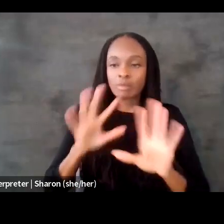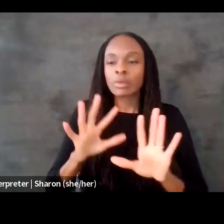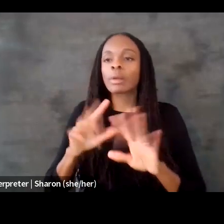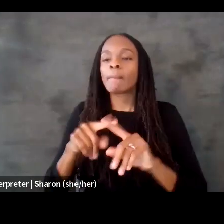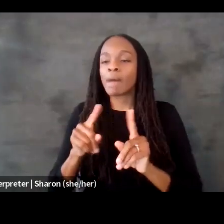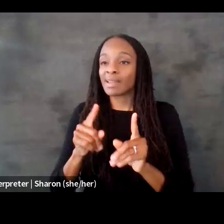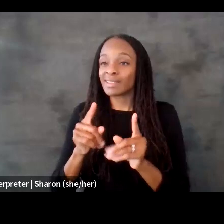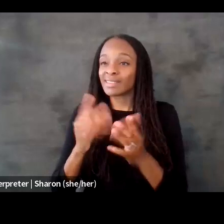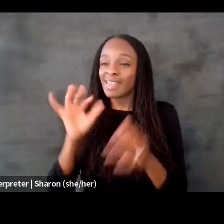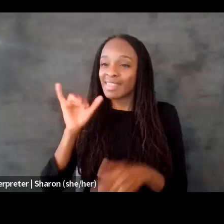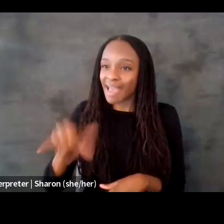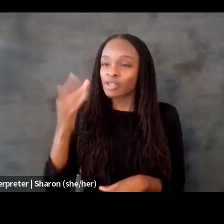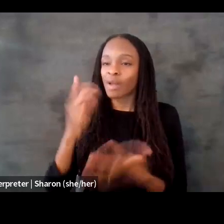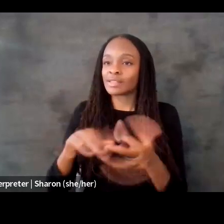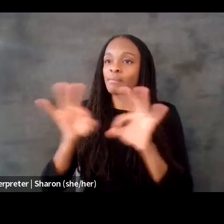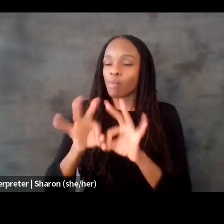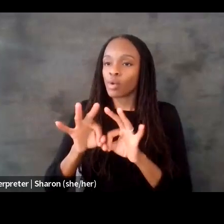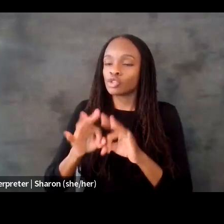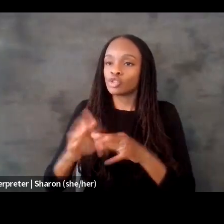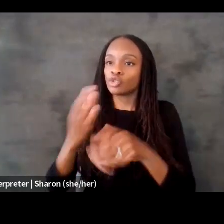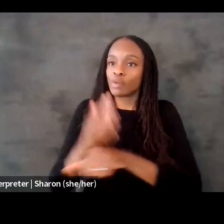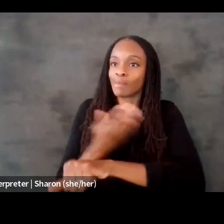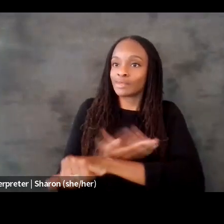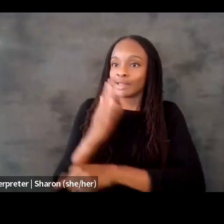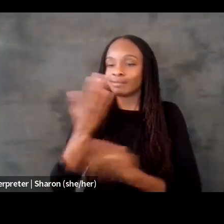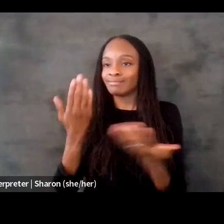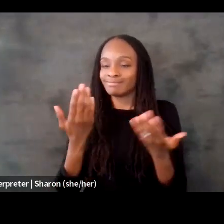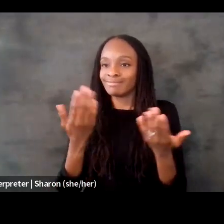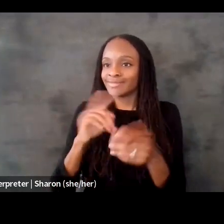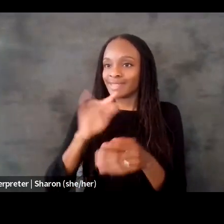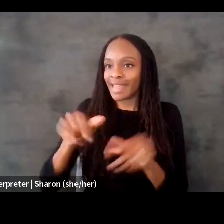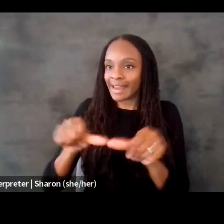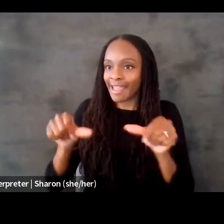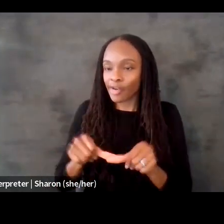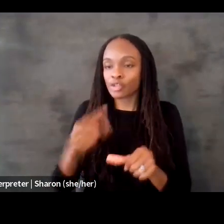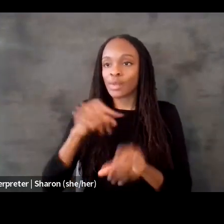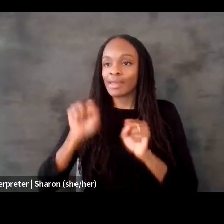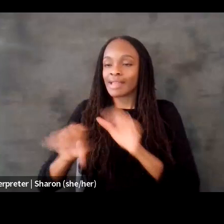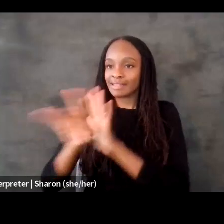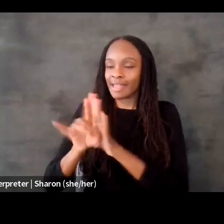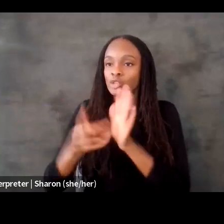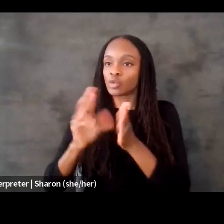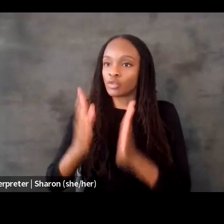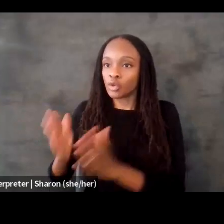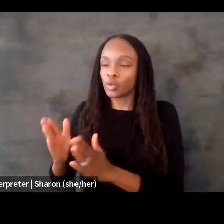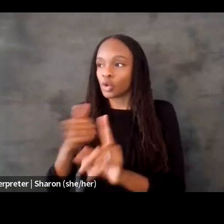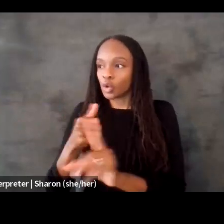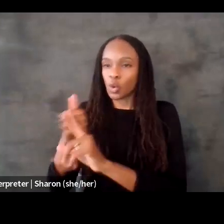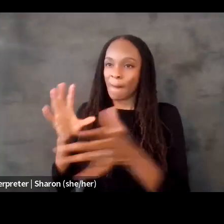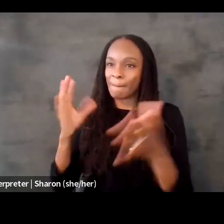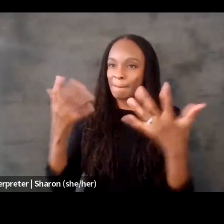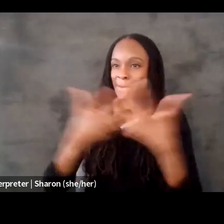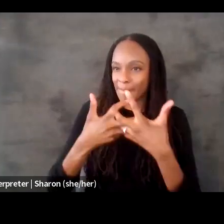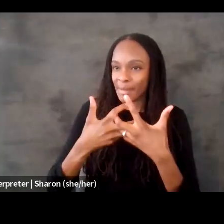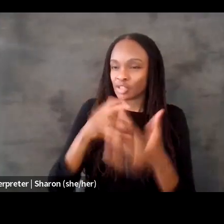of expertise when you are reviewers, so that when we're selecting reviewers, we can select reviewers whose areas are aligned with that of the